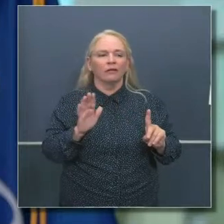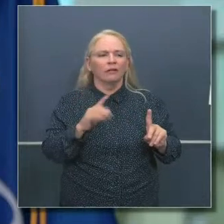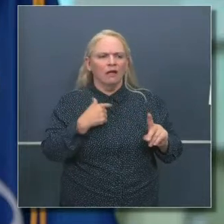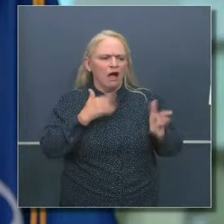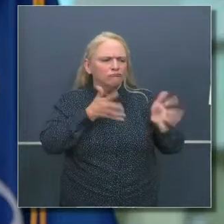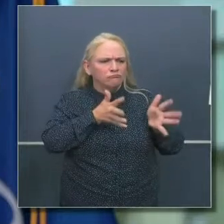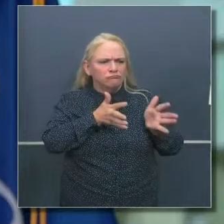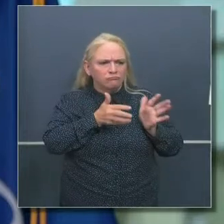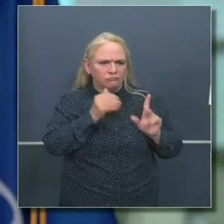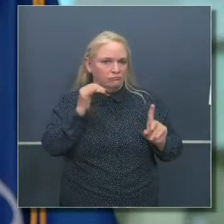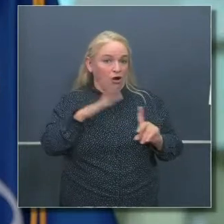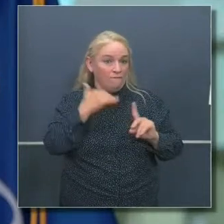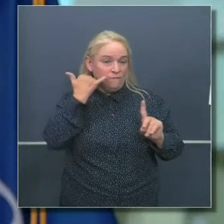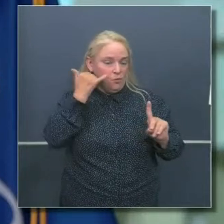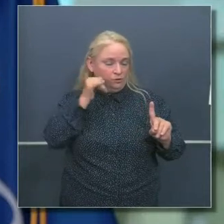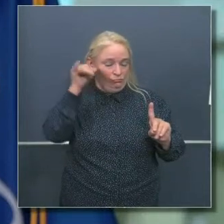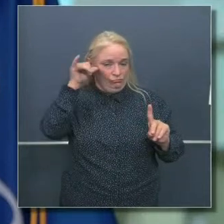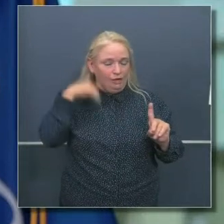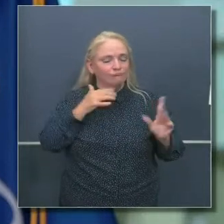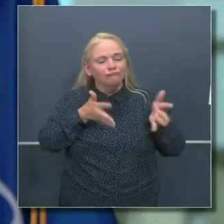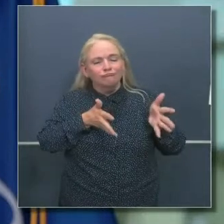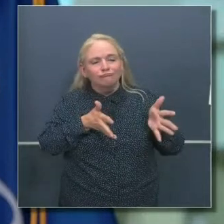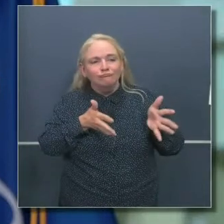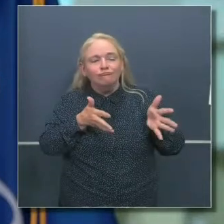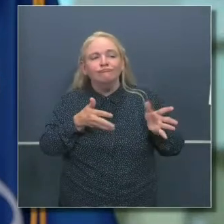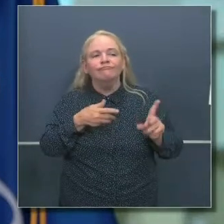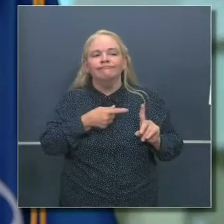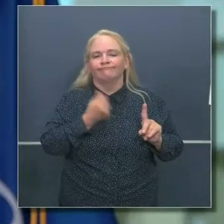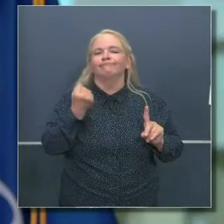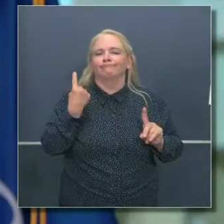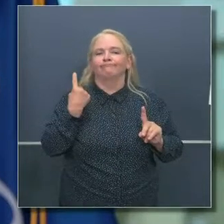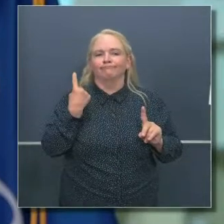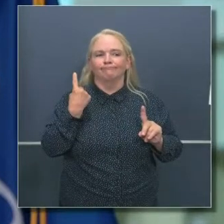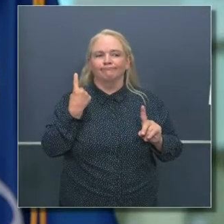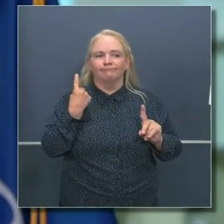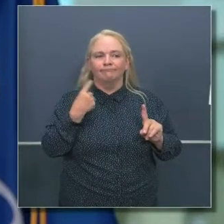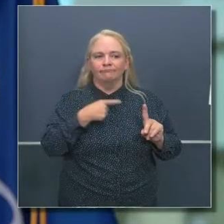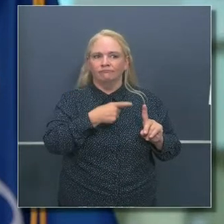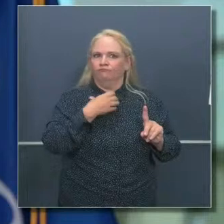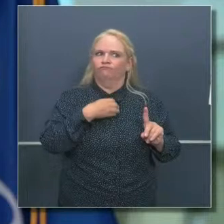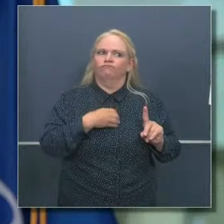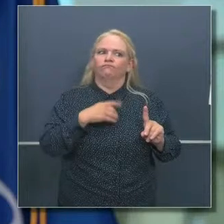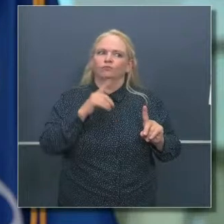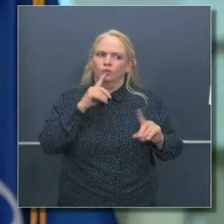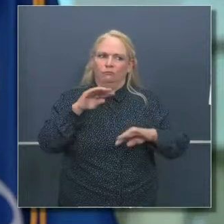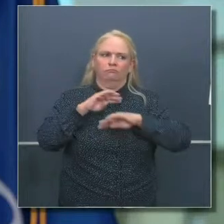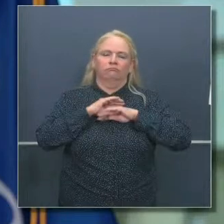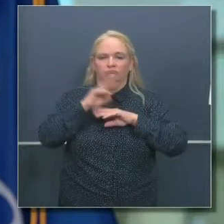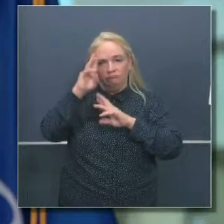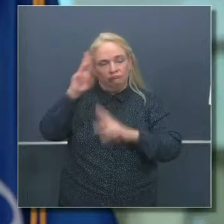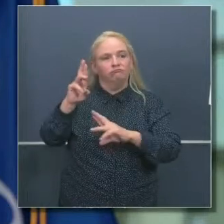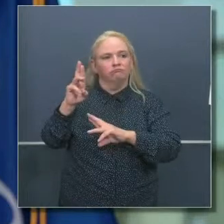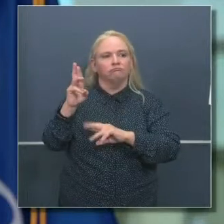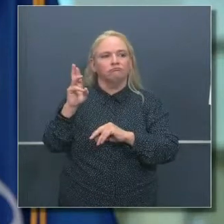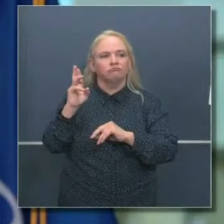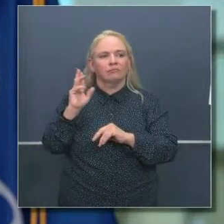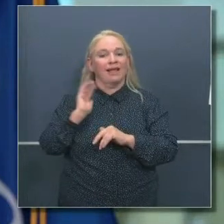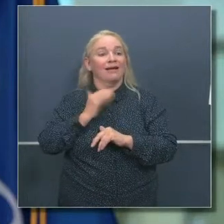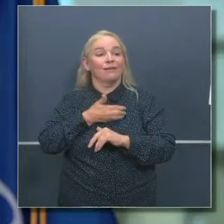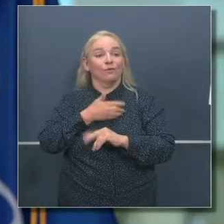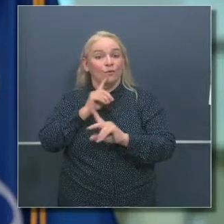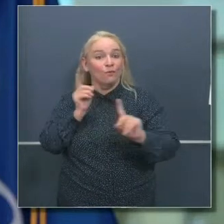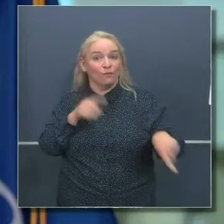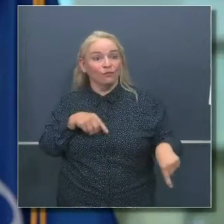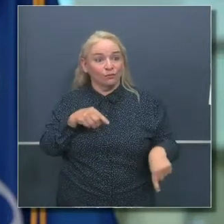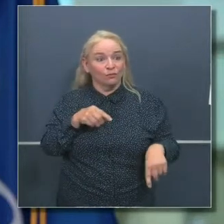yesterday in terms of her understanding of this moment, her desire to meet it, her representative responsibility